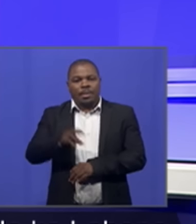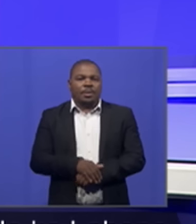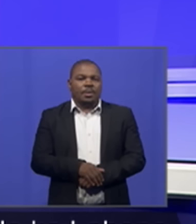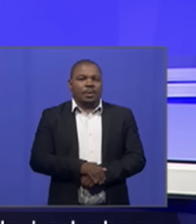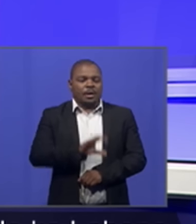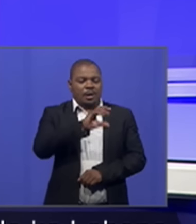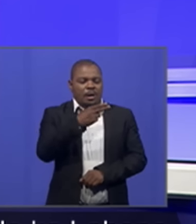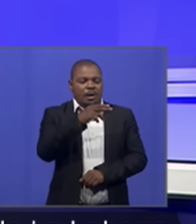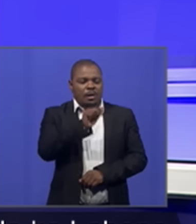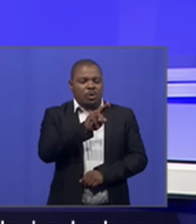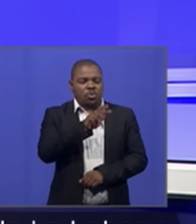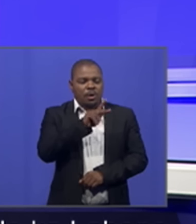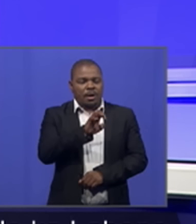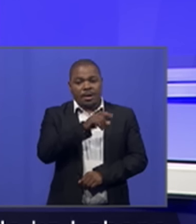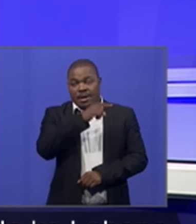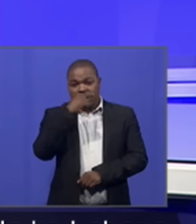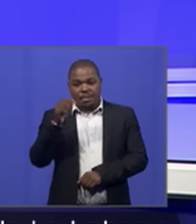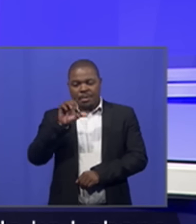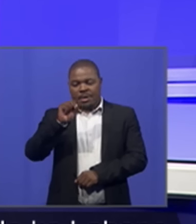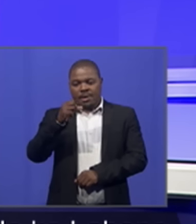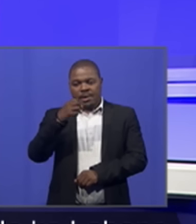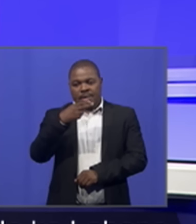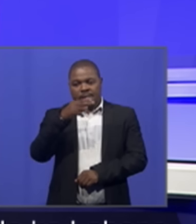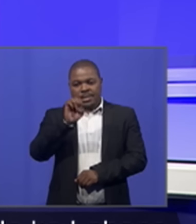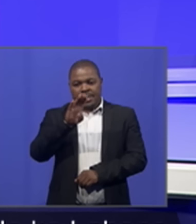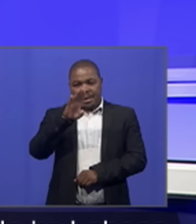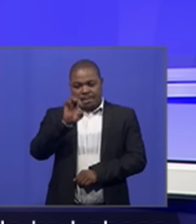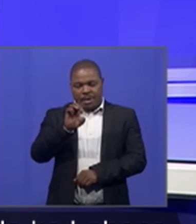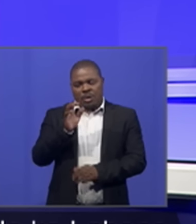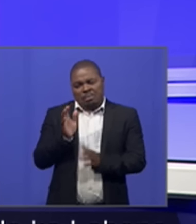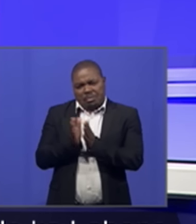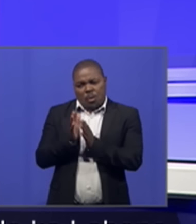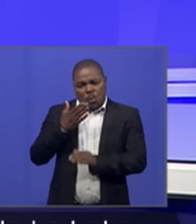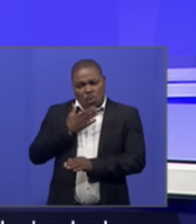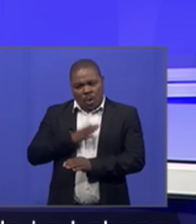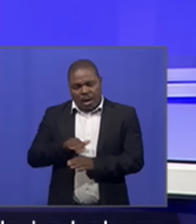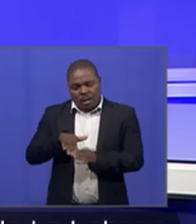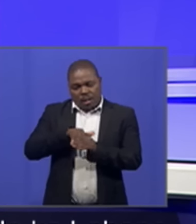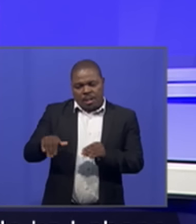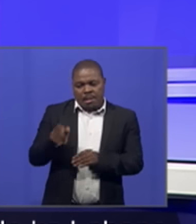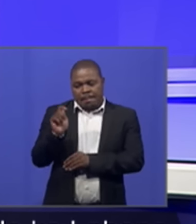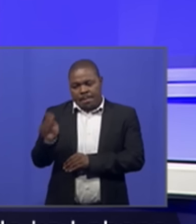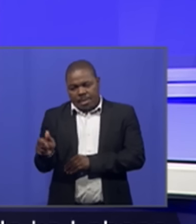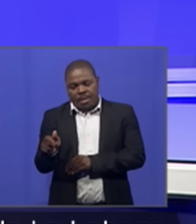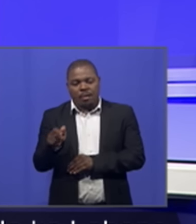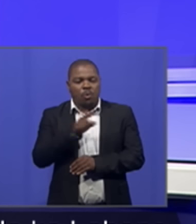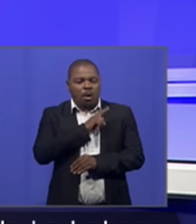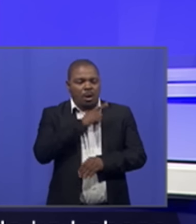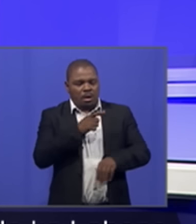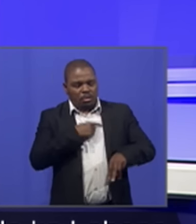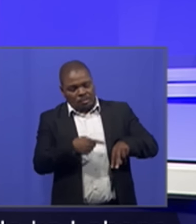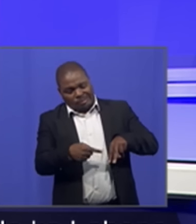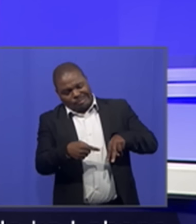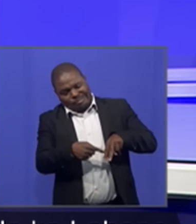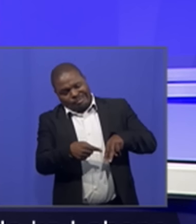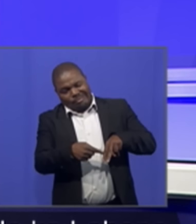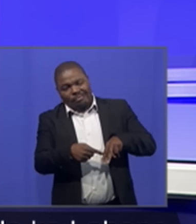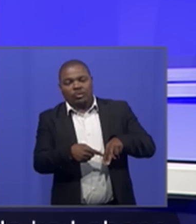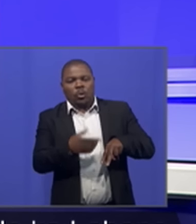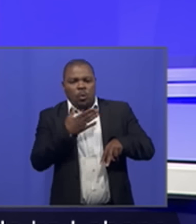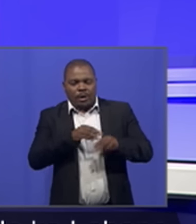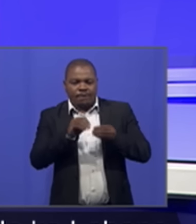Chauke yo a tsegoa bjale ka la Shebe Mapena o nyaka go fiwa beile gore a kgone go lokiša karo ya leotong la gagwe la go ja mo a re go na le sekrufu